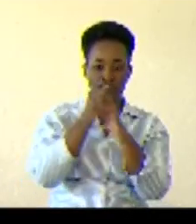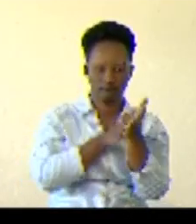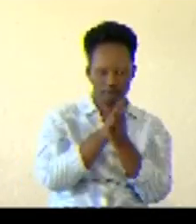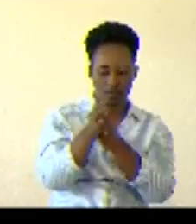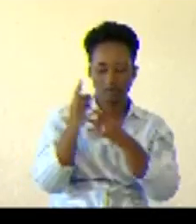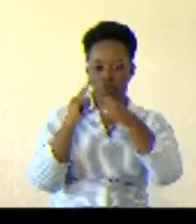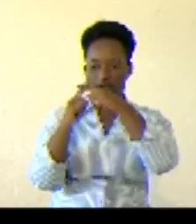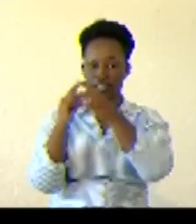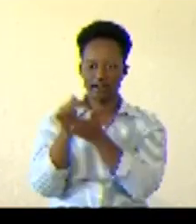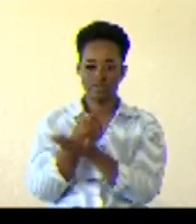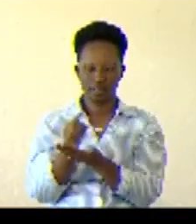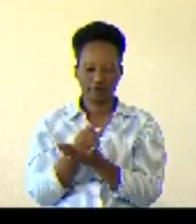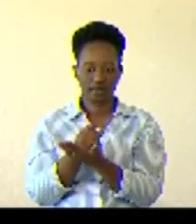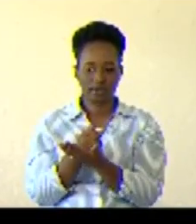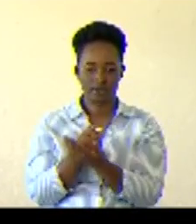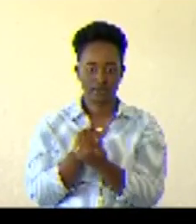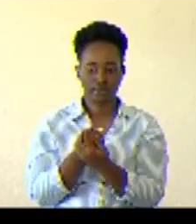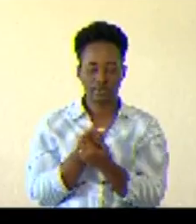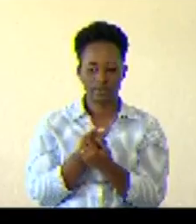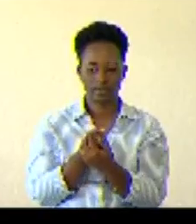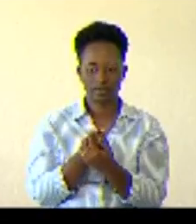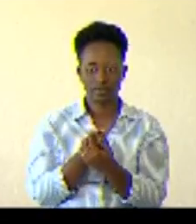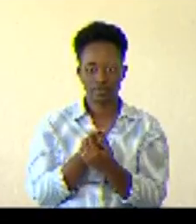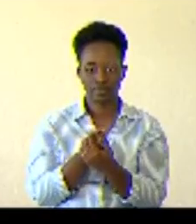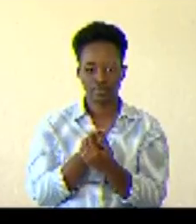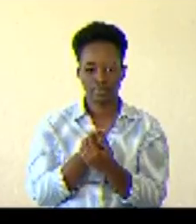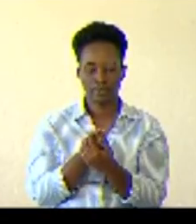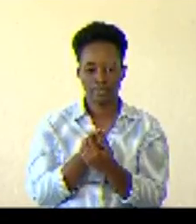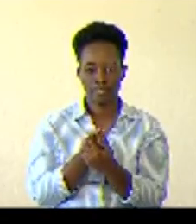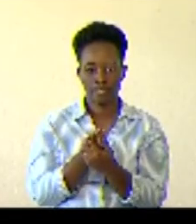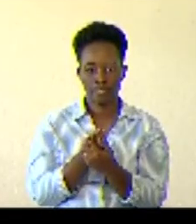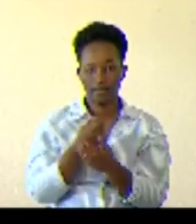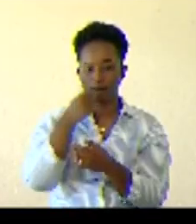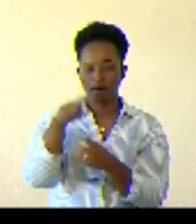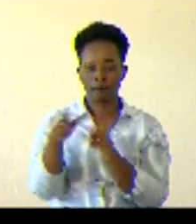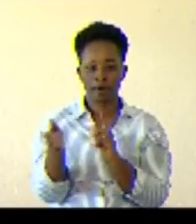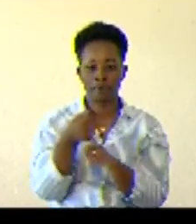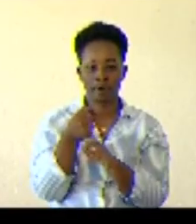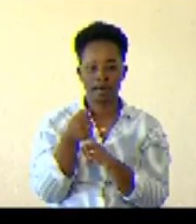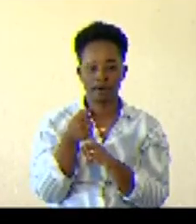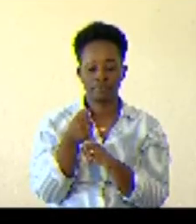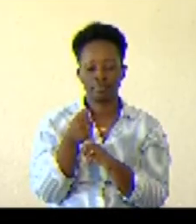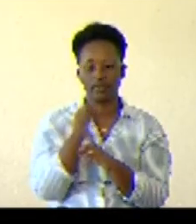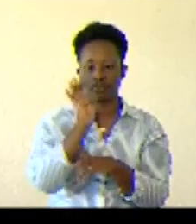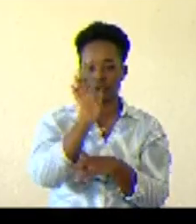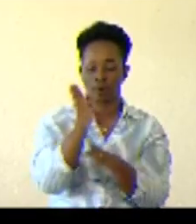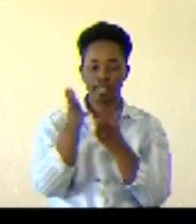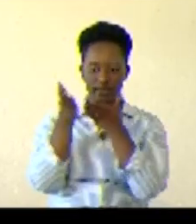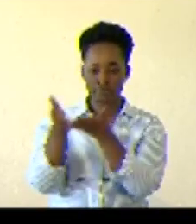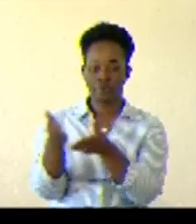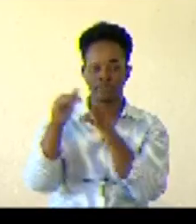savings. If you get consumption and you add savings, you are supposed to get your disposable